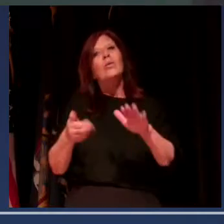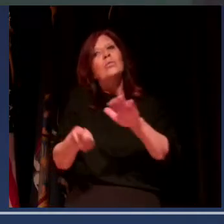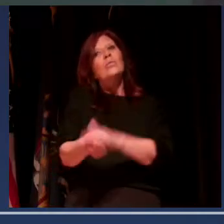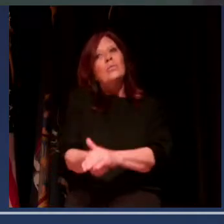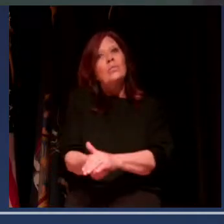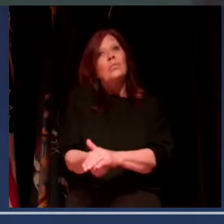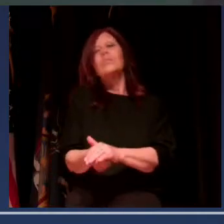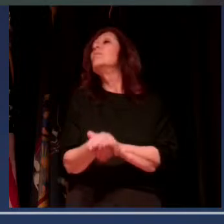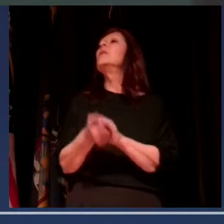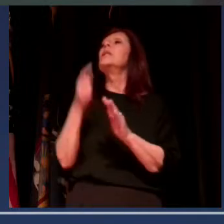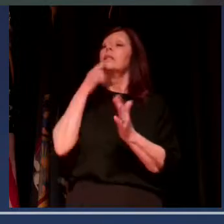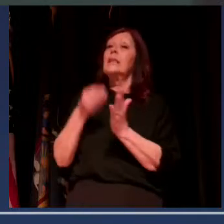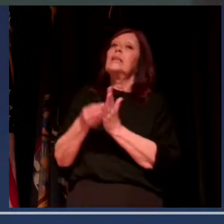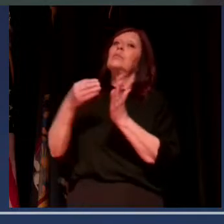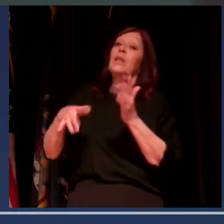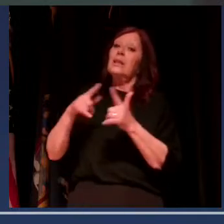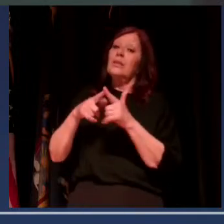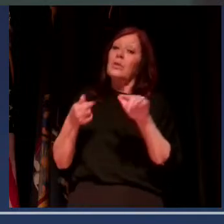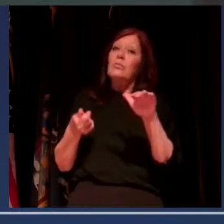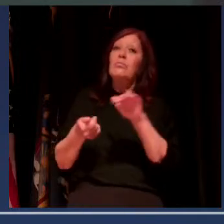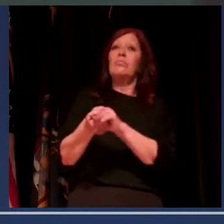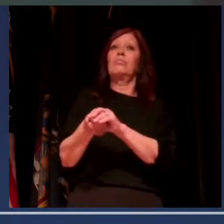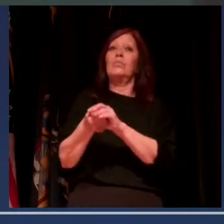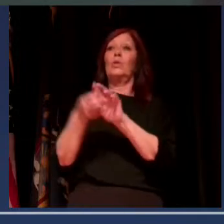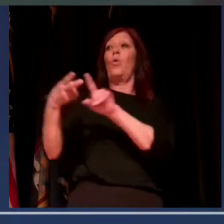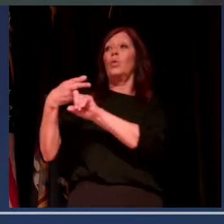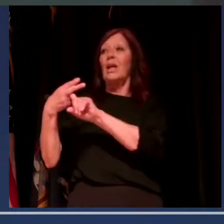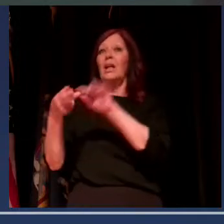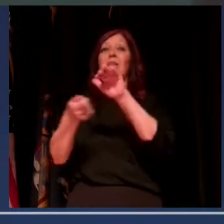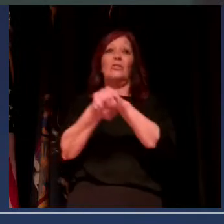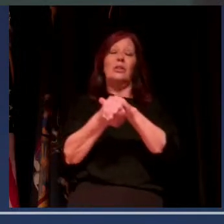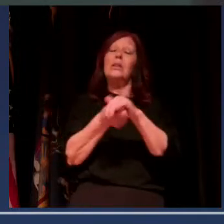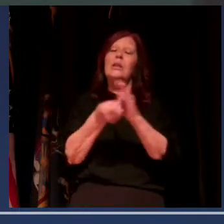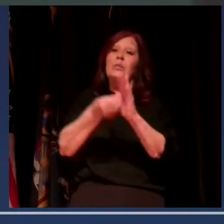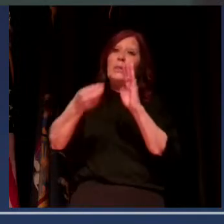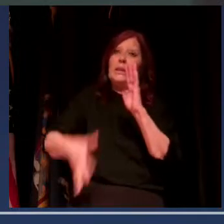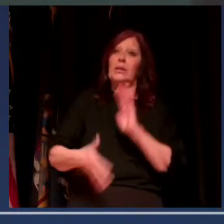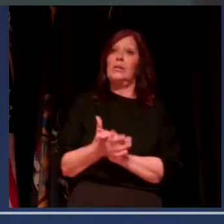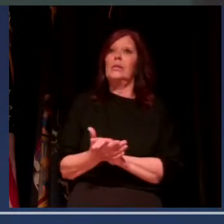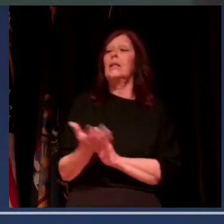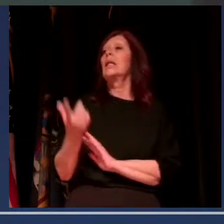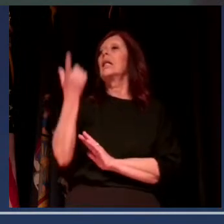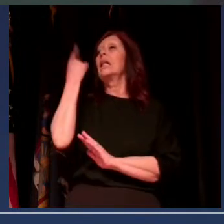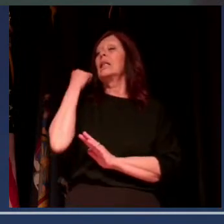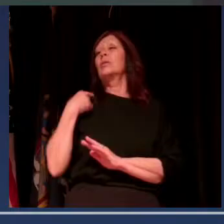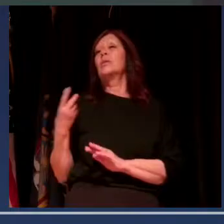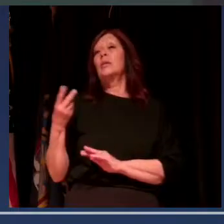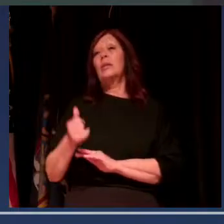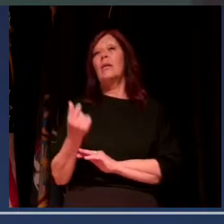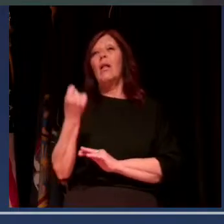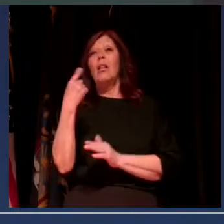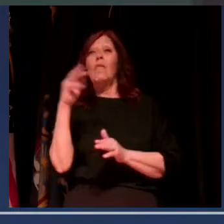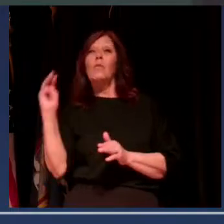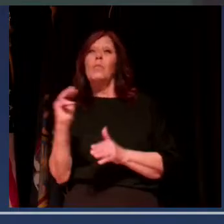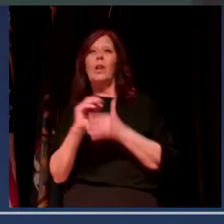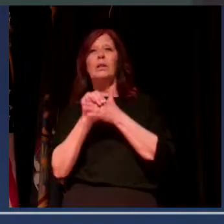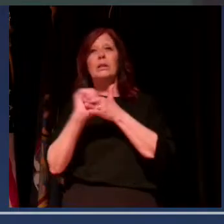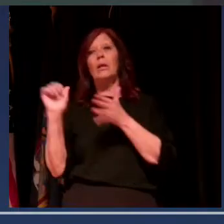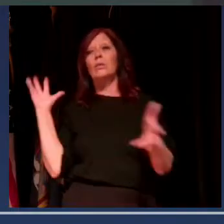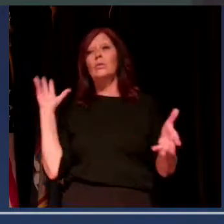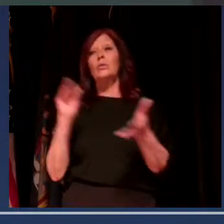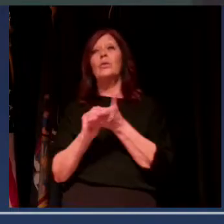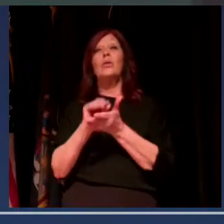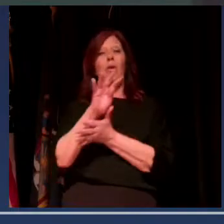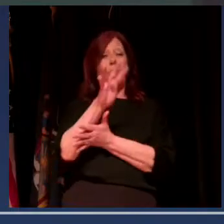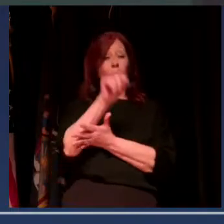It is very expensive to house our citizens in hotels and shelters. Last year, Erie County paid $11 million in total, 4.5